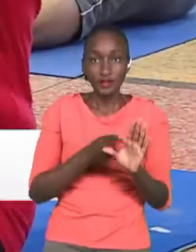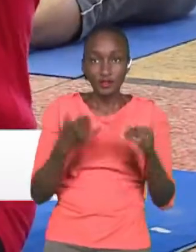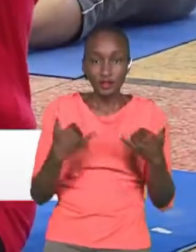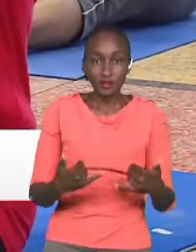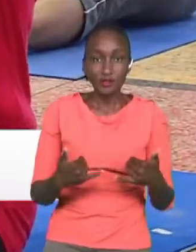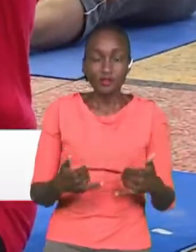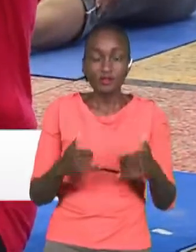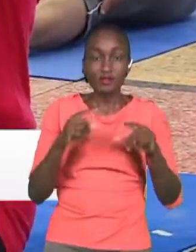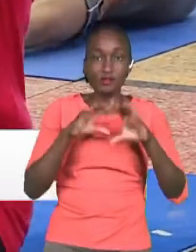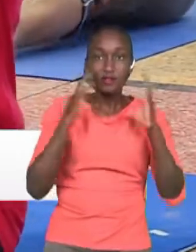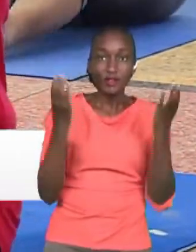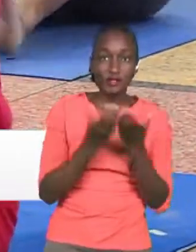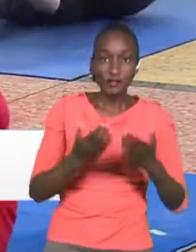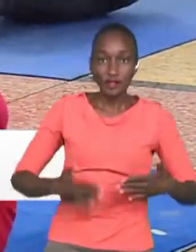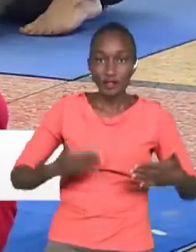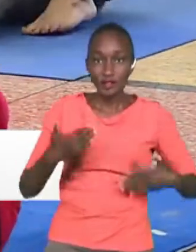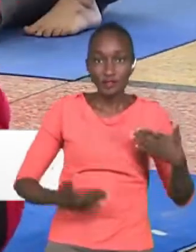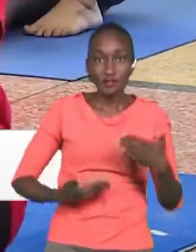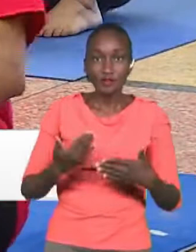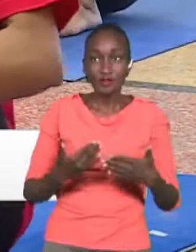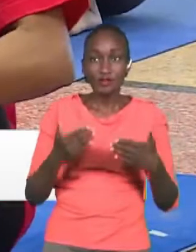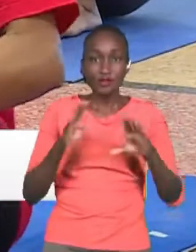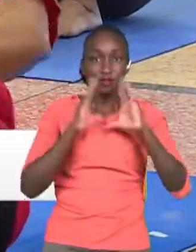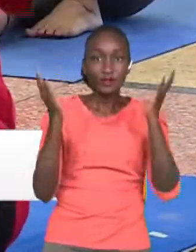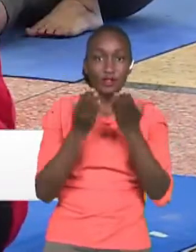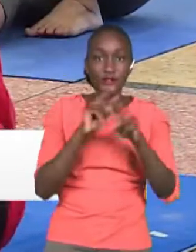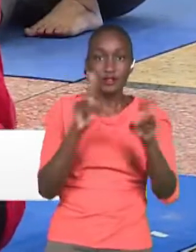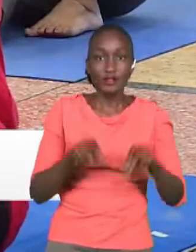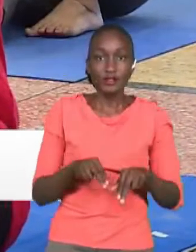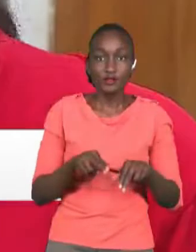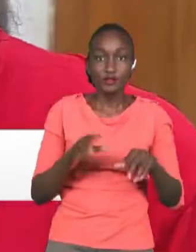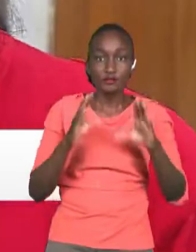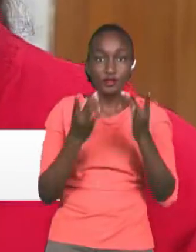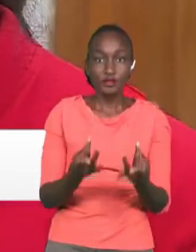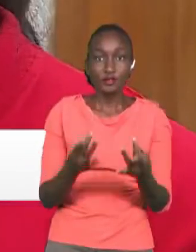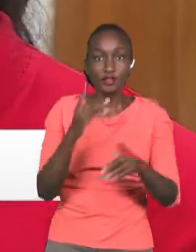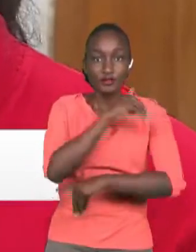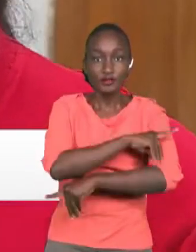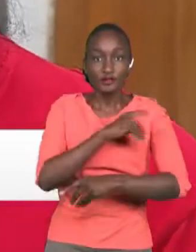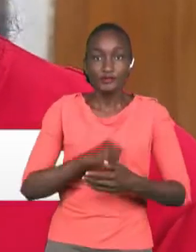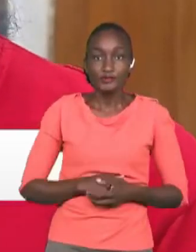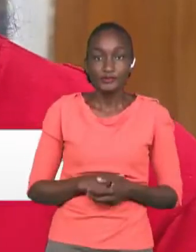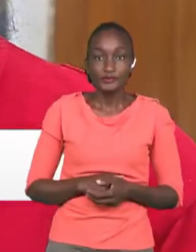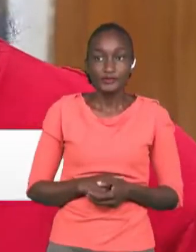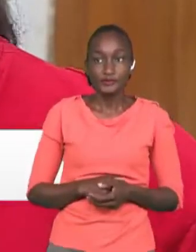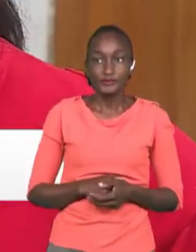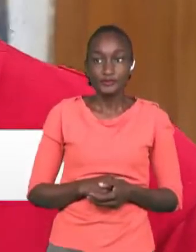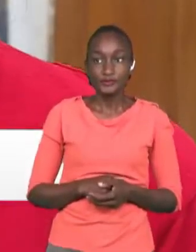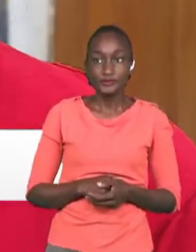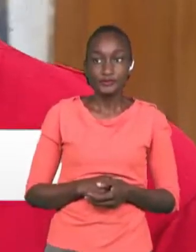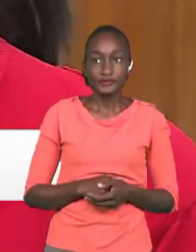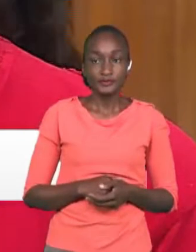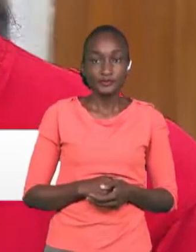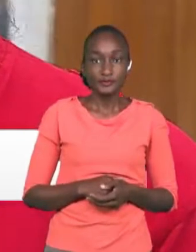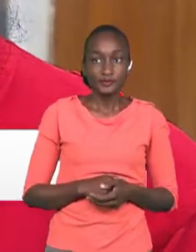class are enjoying the World International Yoga Day. Notice I've been through menopause and no